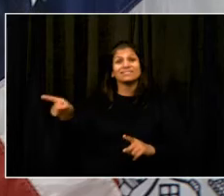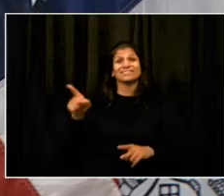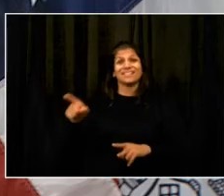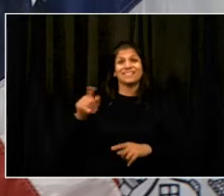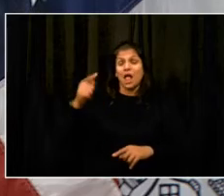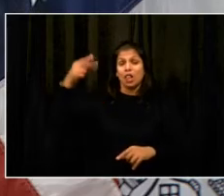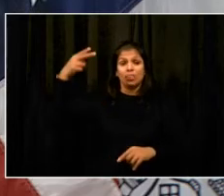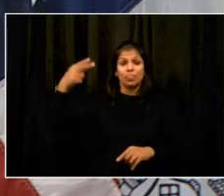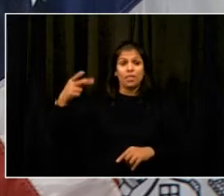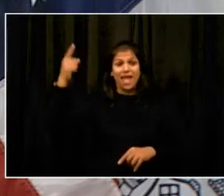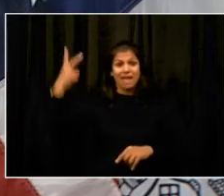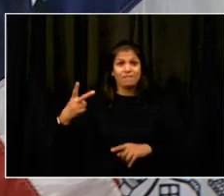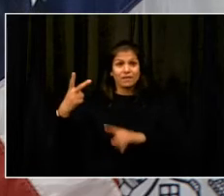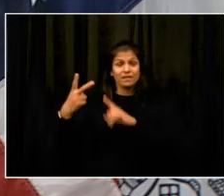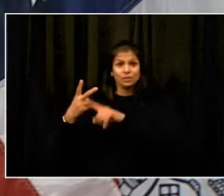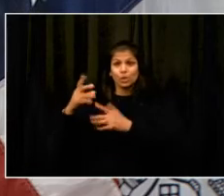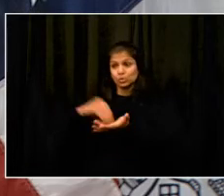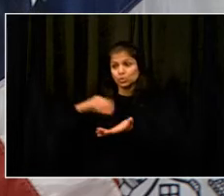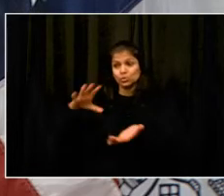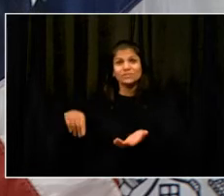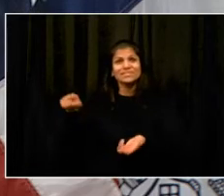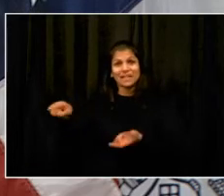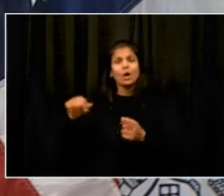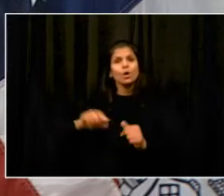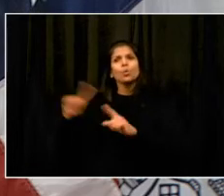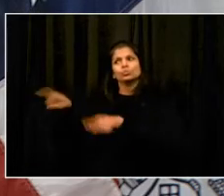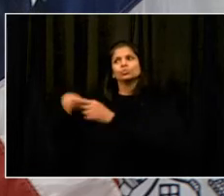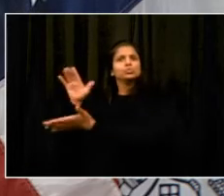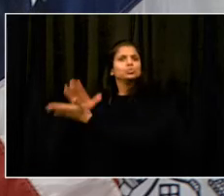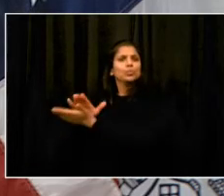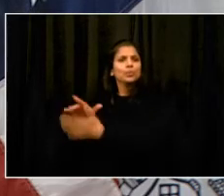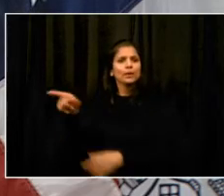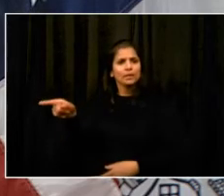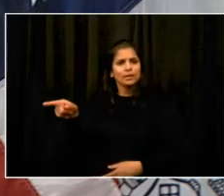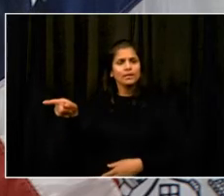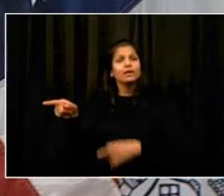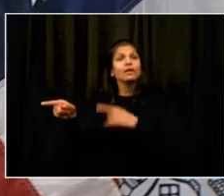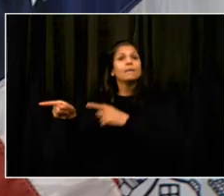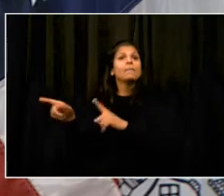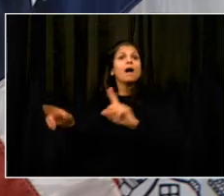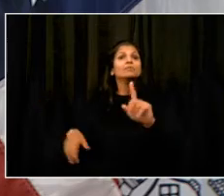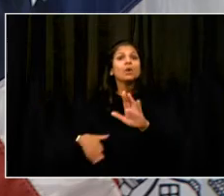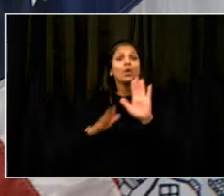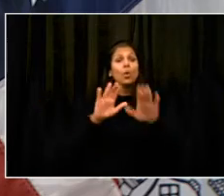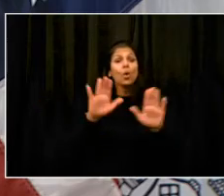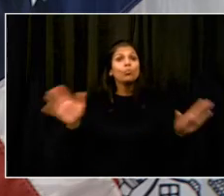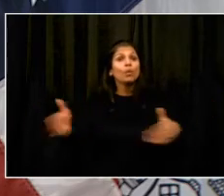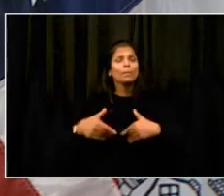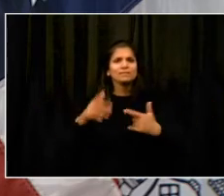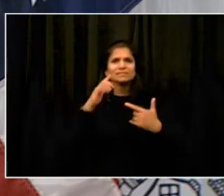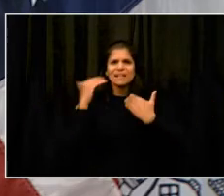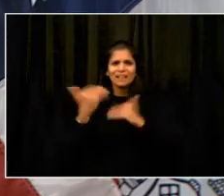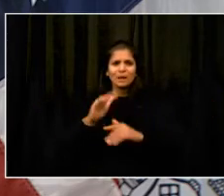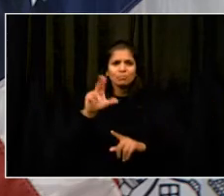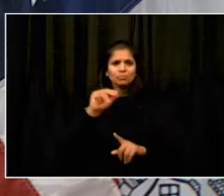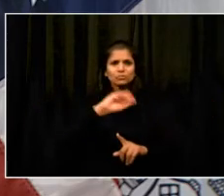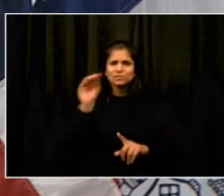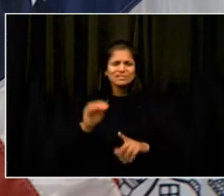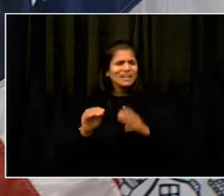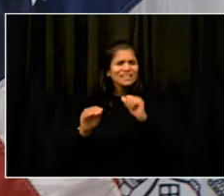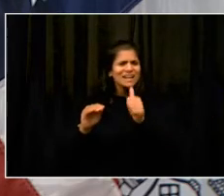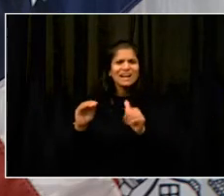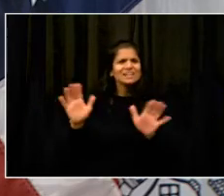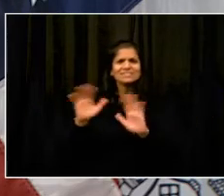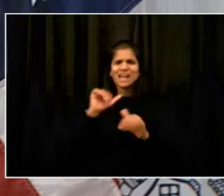is 35, 40% of what it was. That's a hard scenario to make work, to go to 5-day a week for everyone. But if in fact it